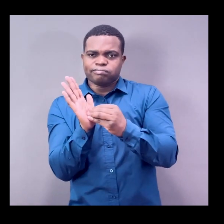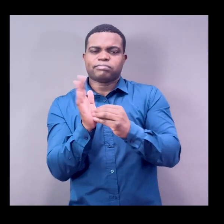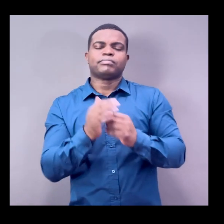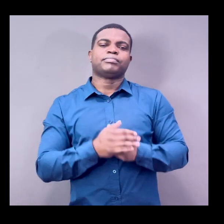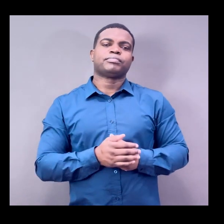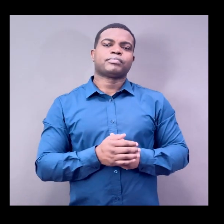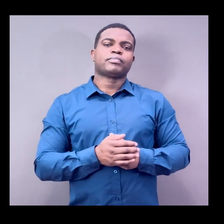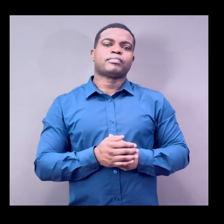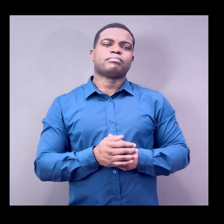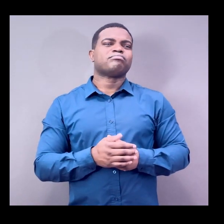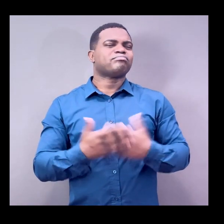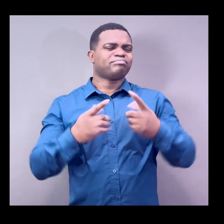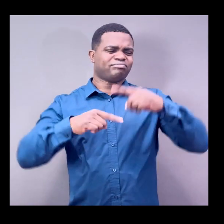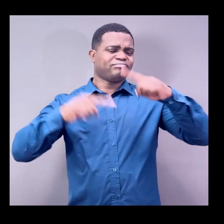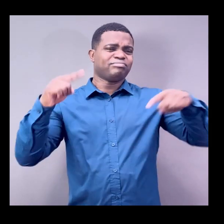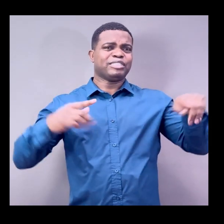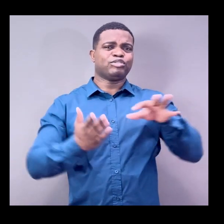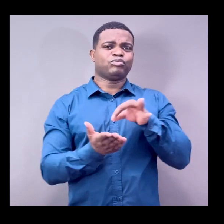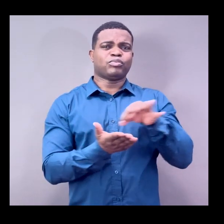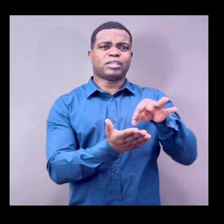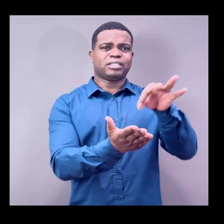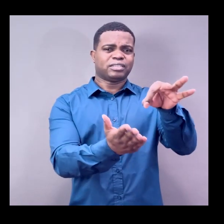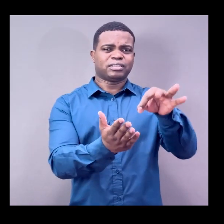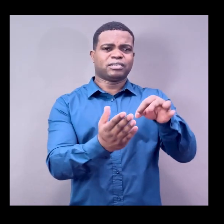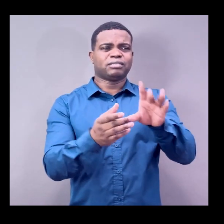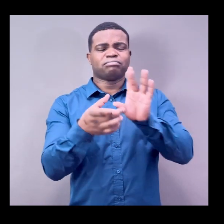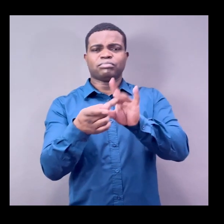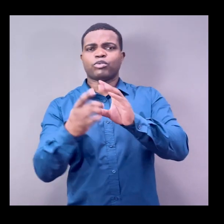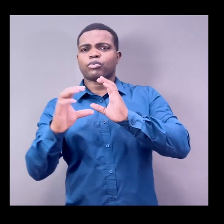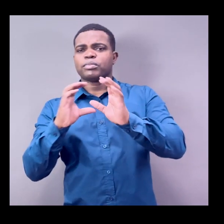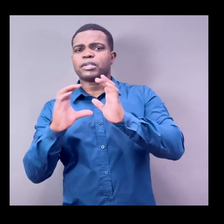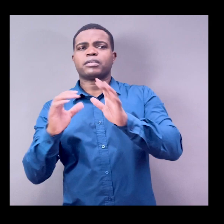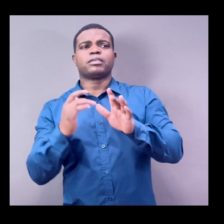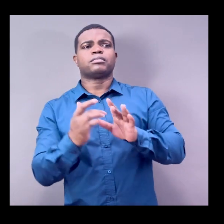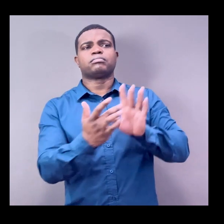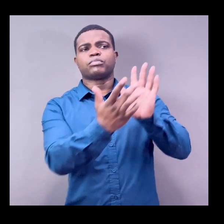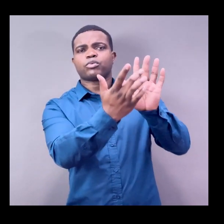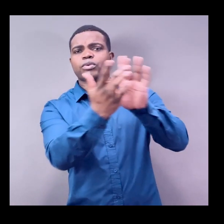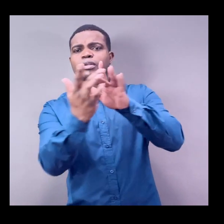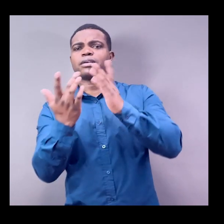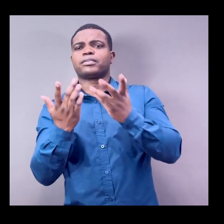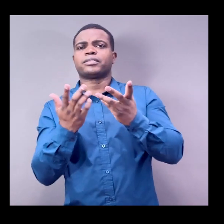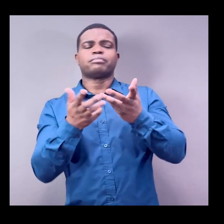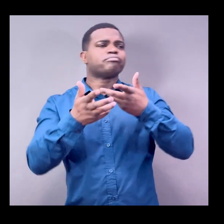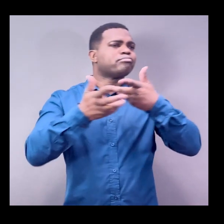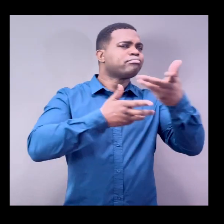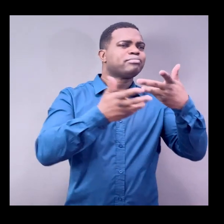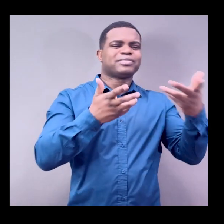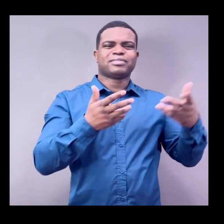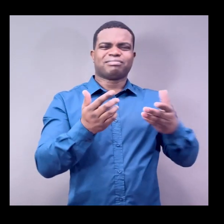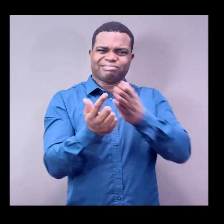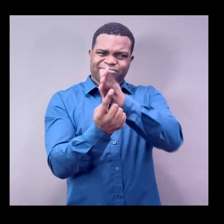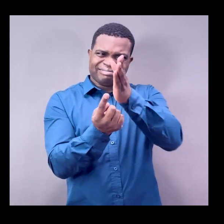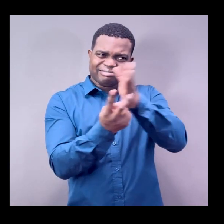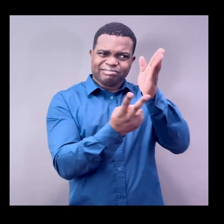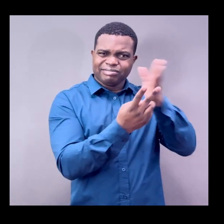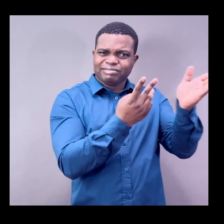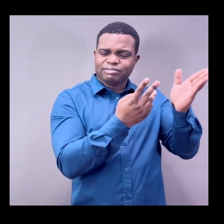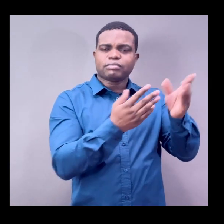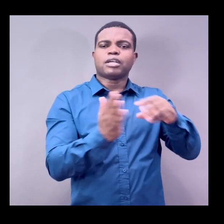these different strategies you will be employing for your communication, your outreach. If you are going to be